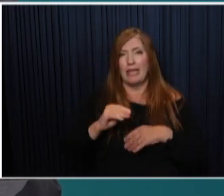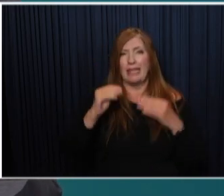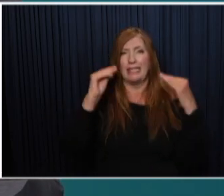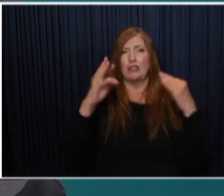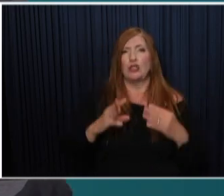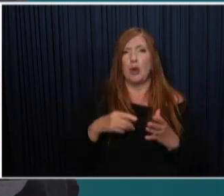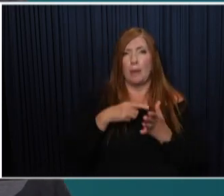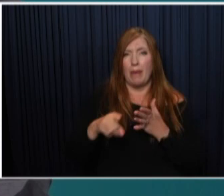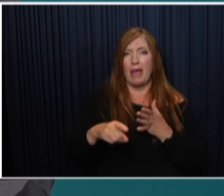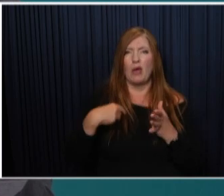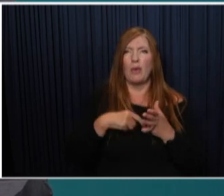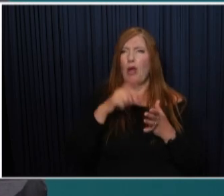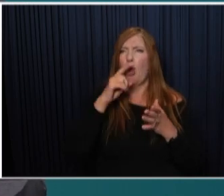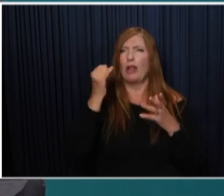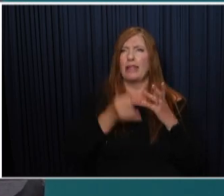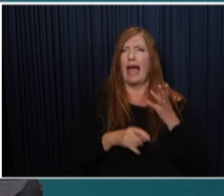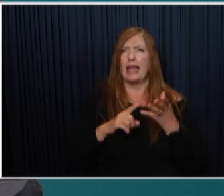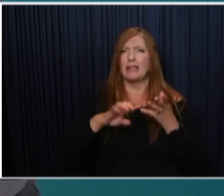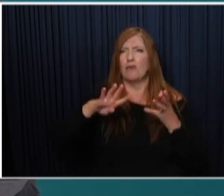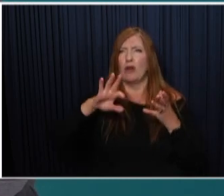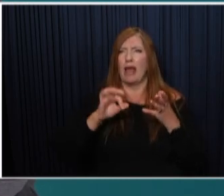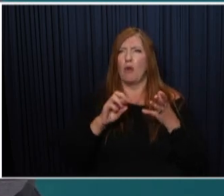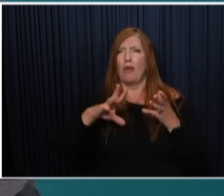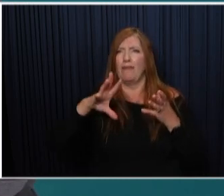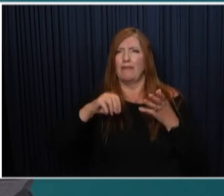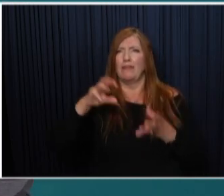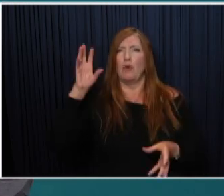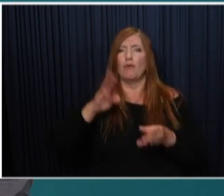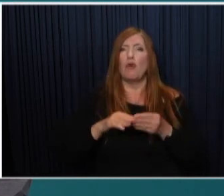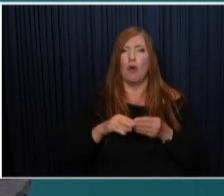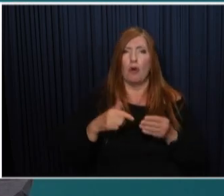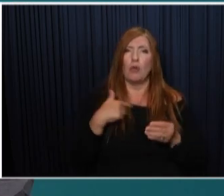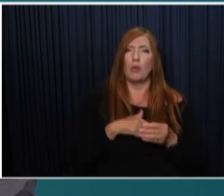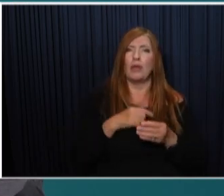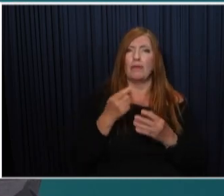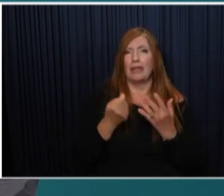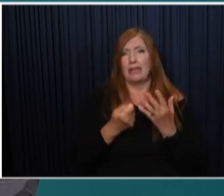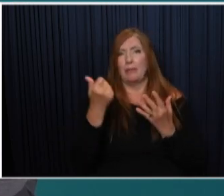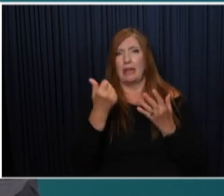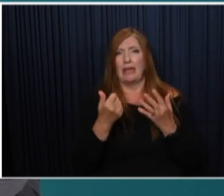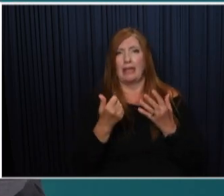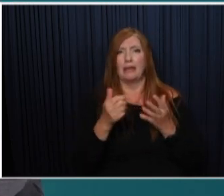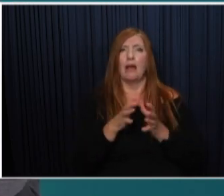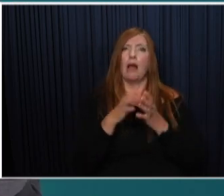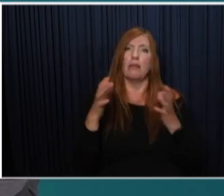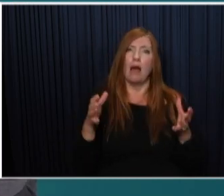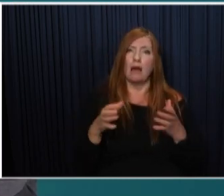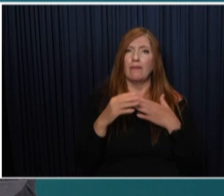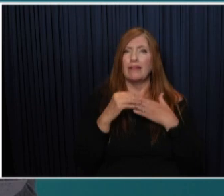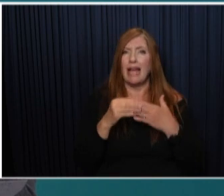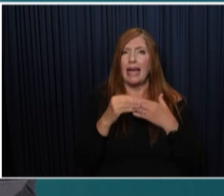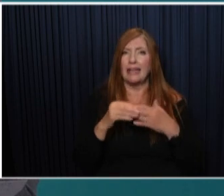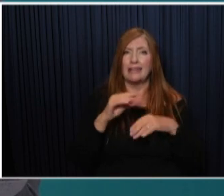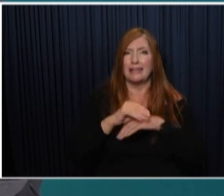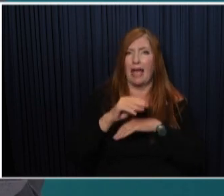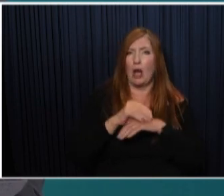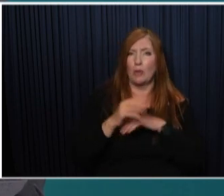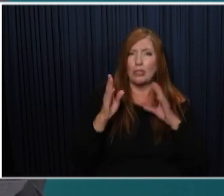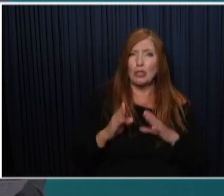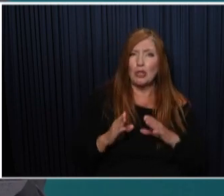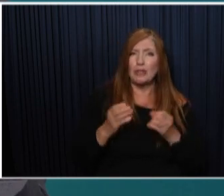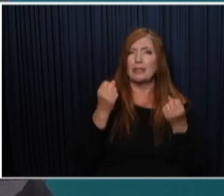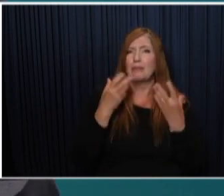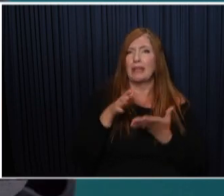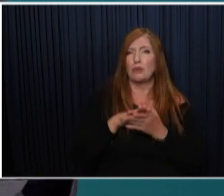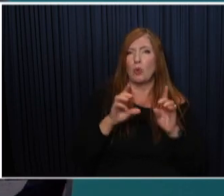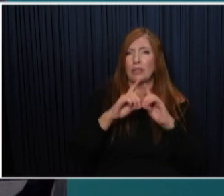last overall, or 49th or 50th overall. We've just eliminated a lot of guidance counselors in a lot of the school